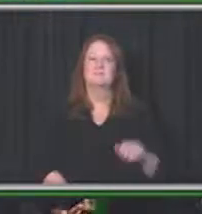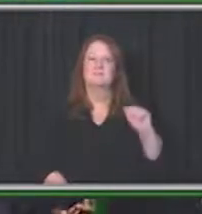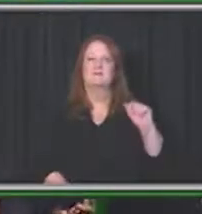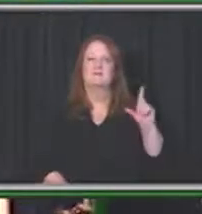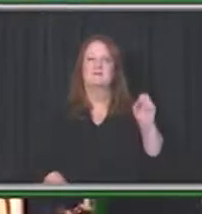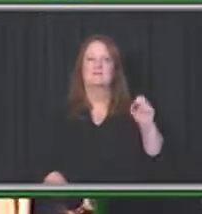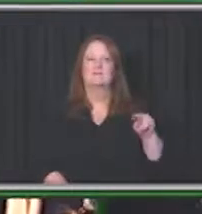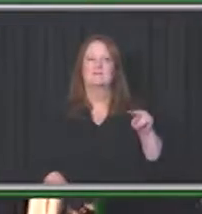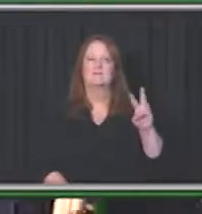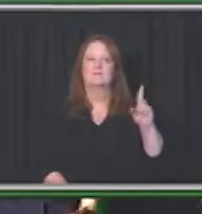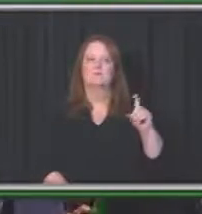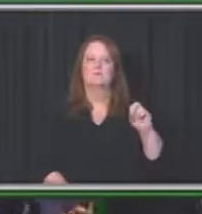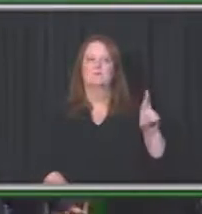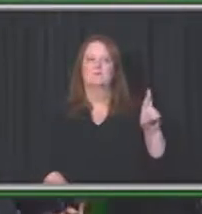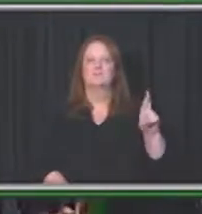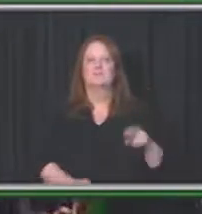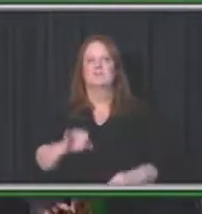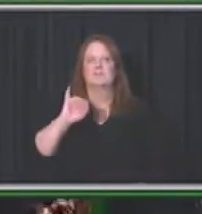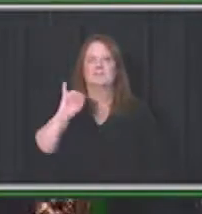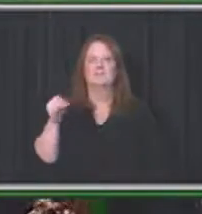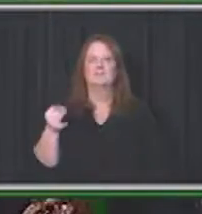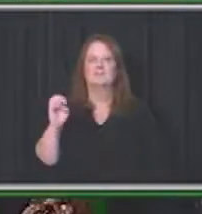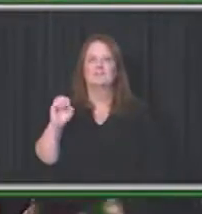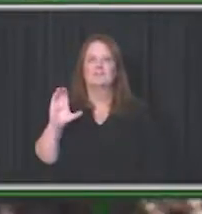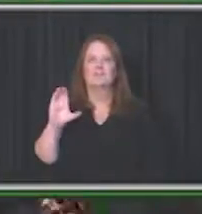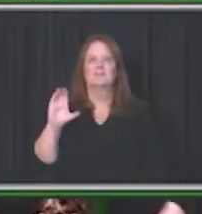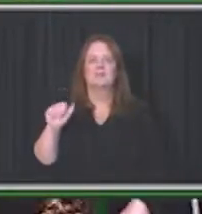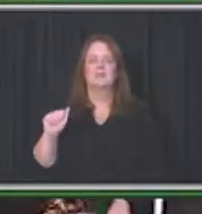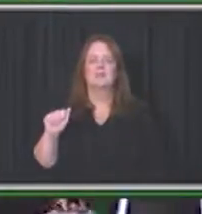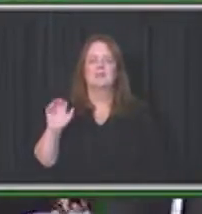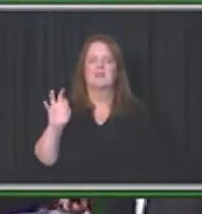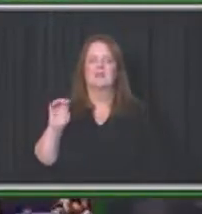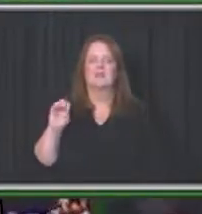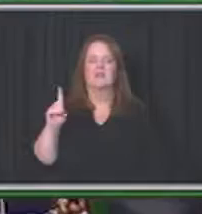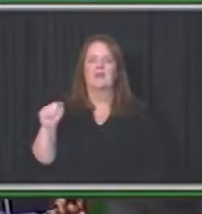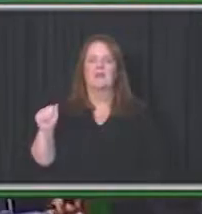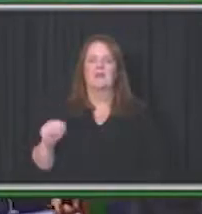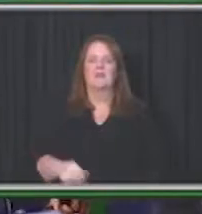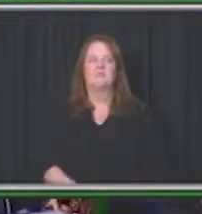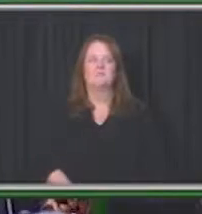Allison Webster. Jessica Gonzalez Federing.